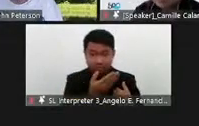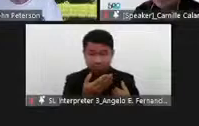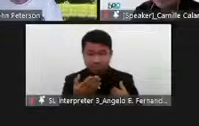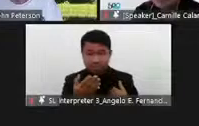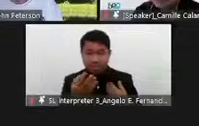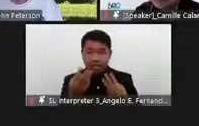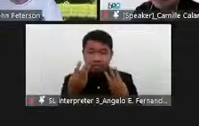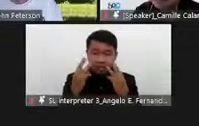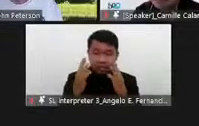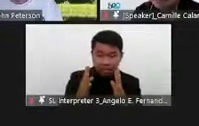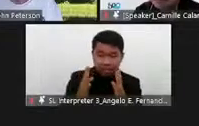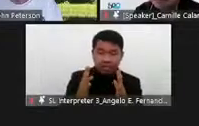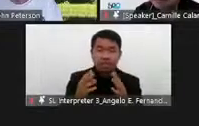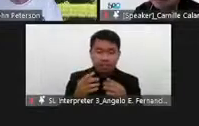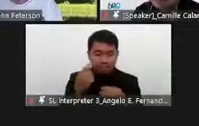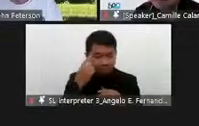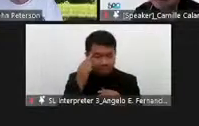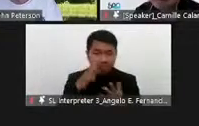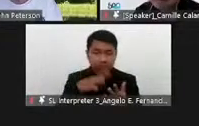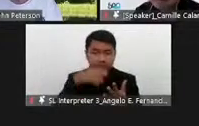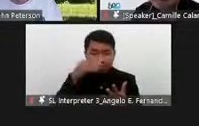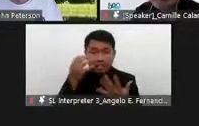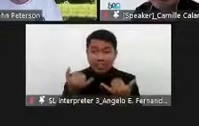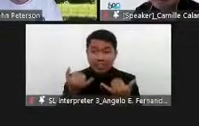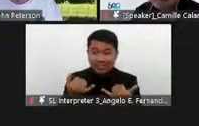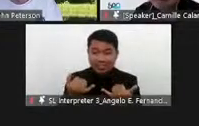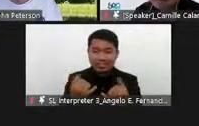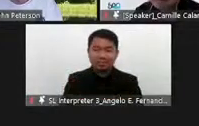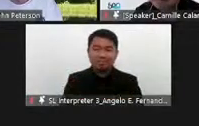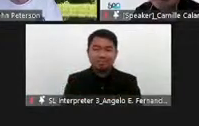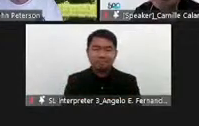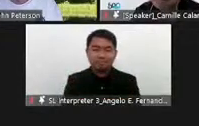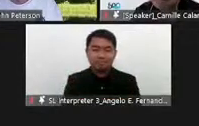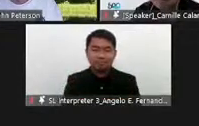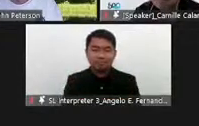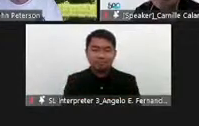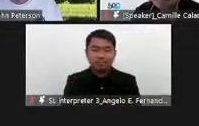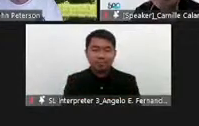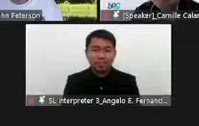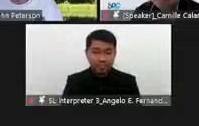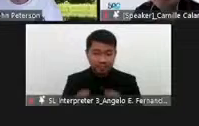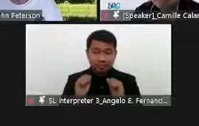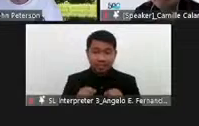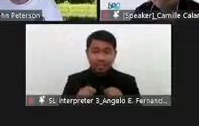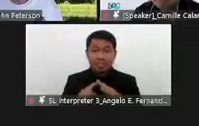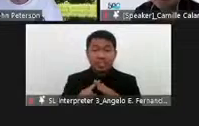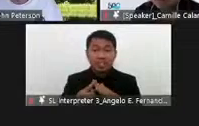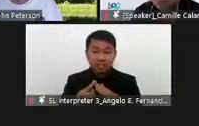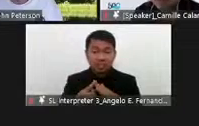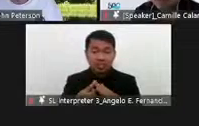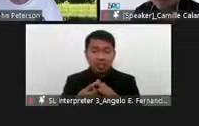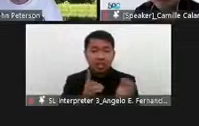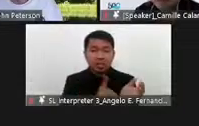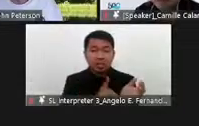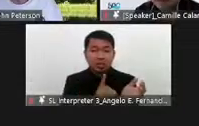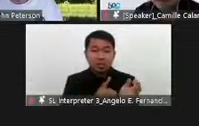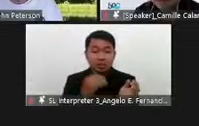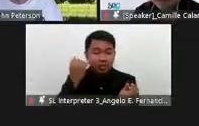take away for today's session. Can we start with Sir Dr. John